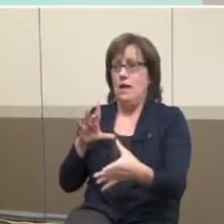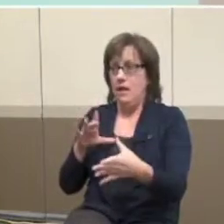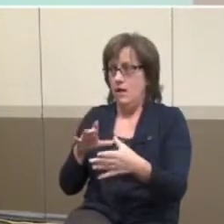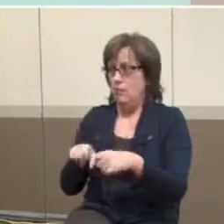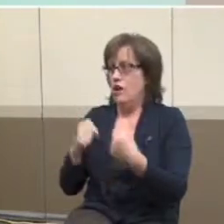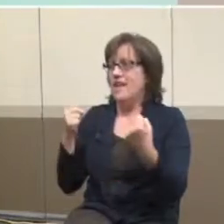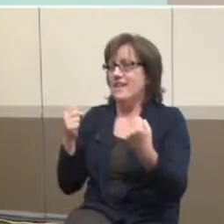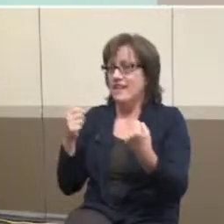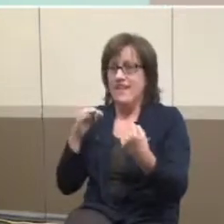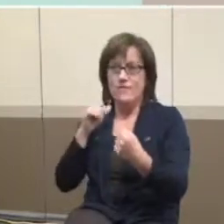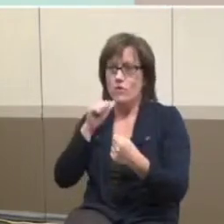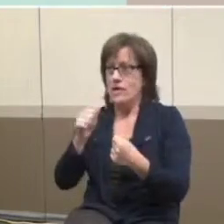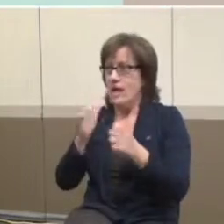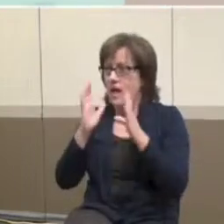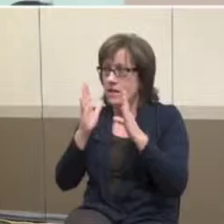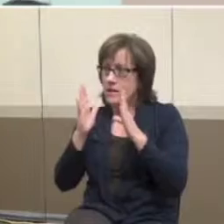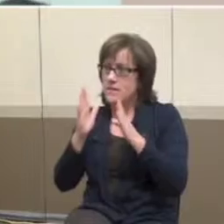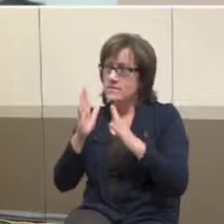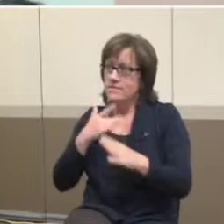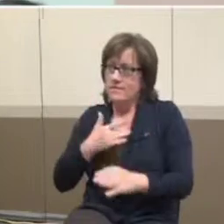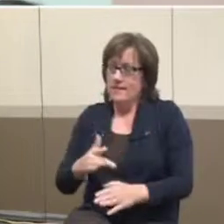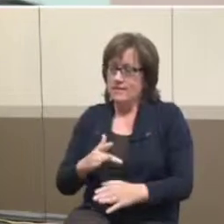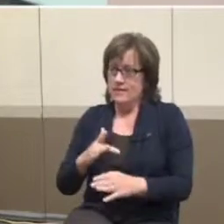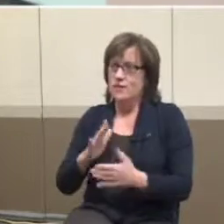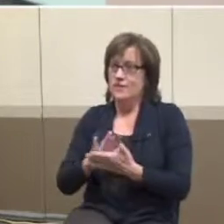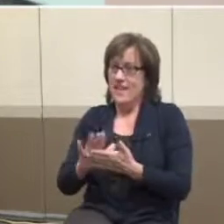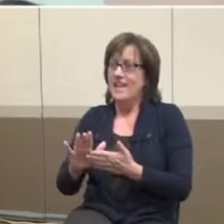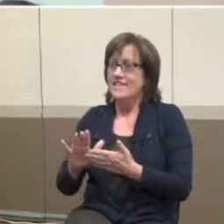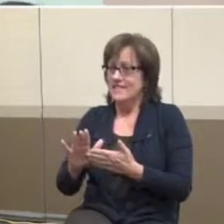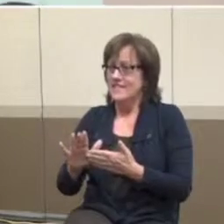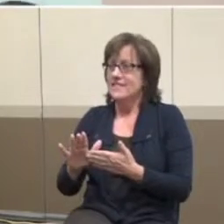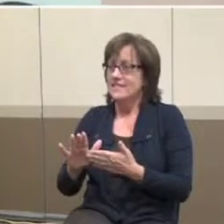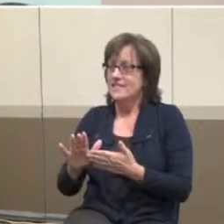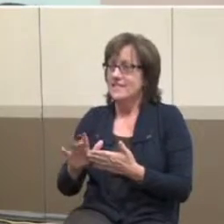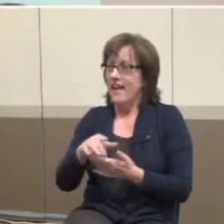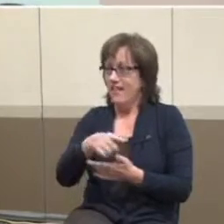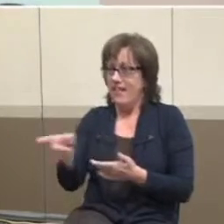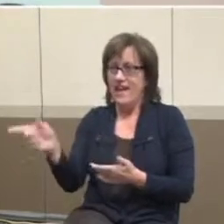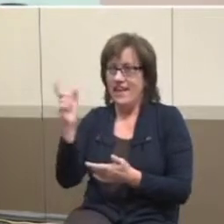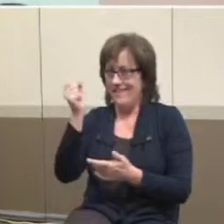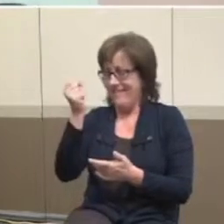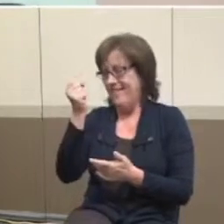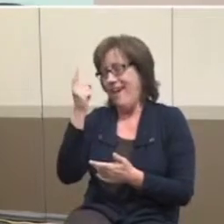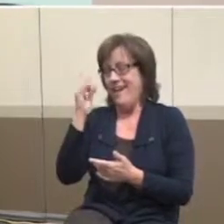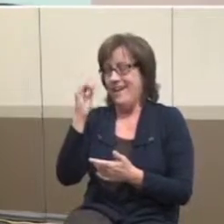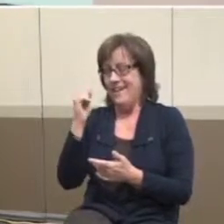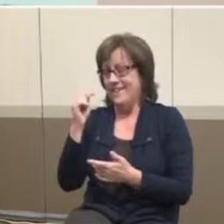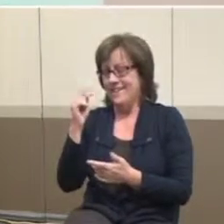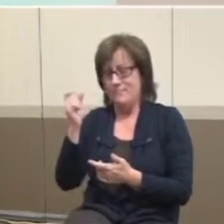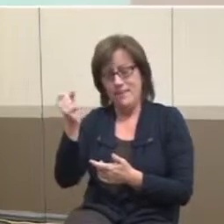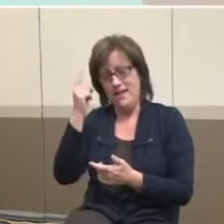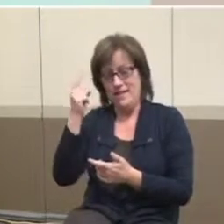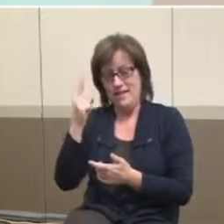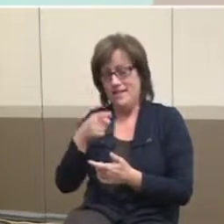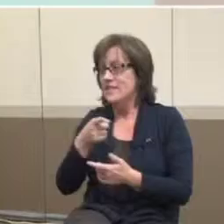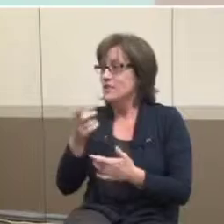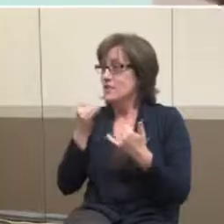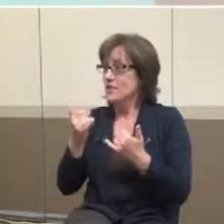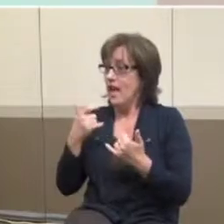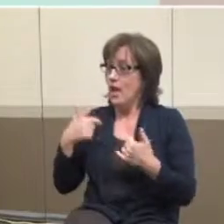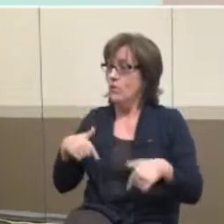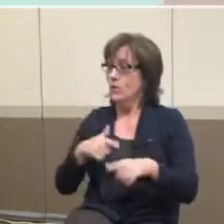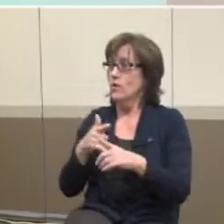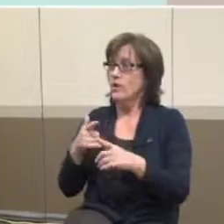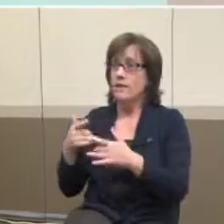sensitive. And it was, you know, it was nice. I could tell it was really, they were getting it. And so now I can, when we're playing and